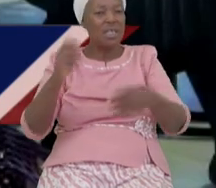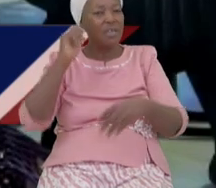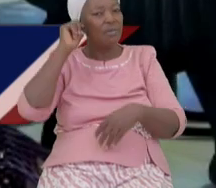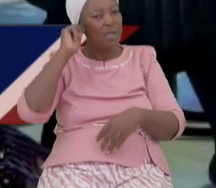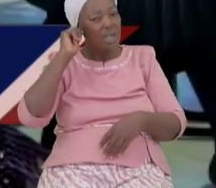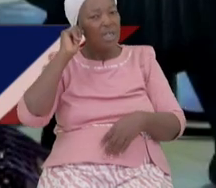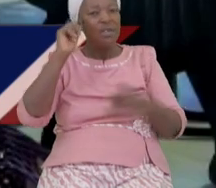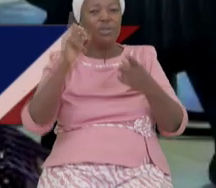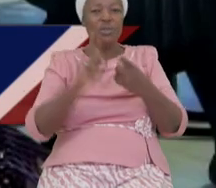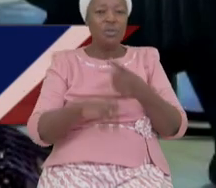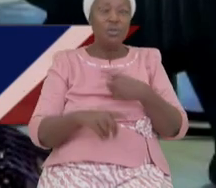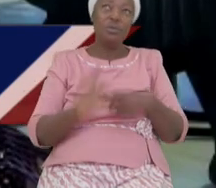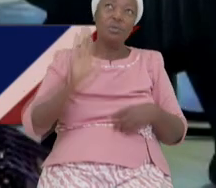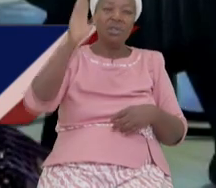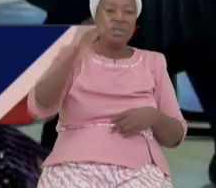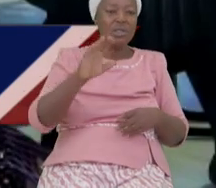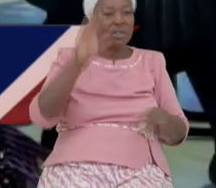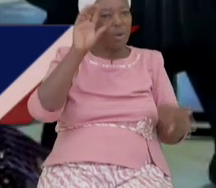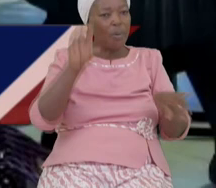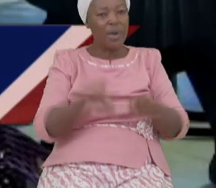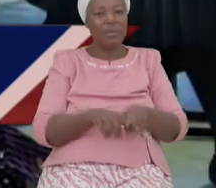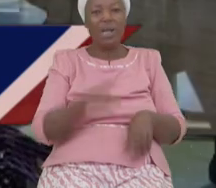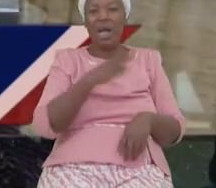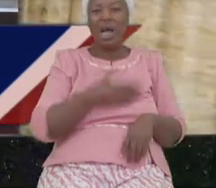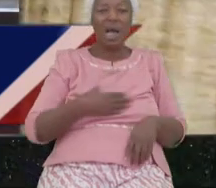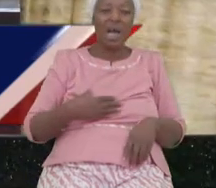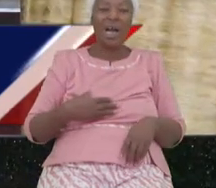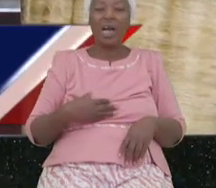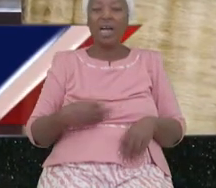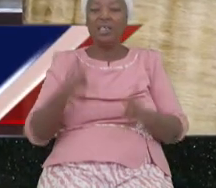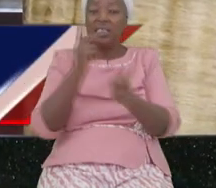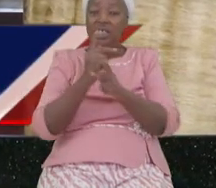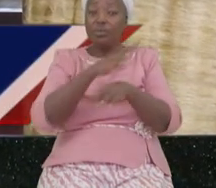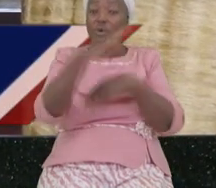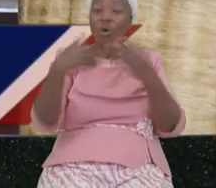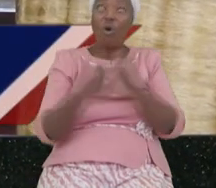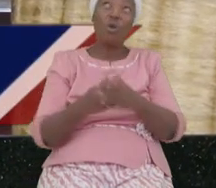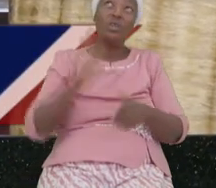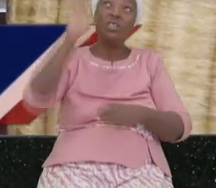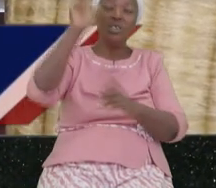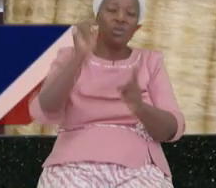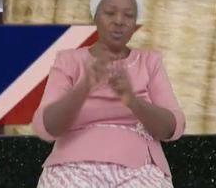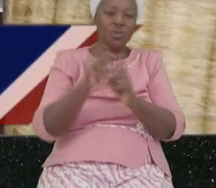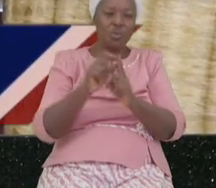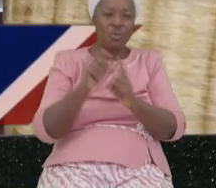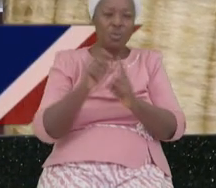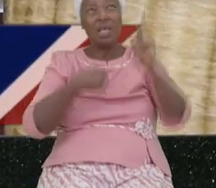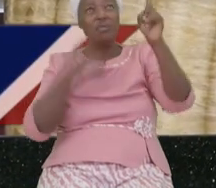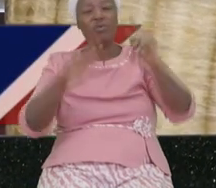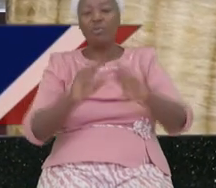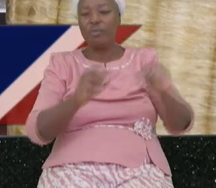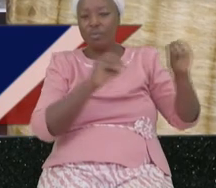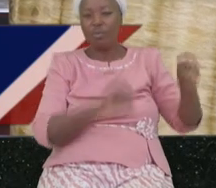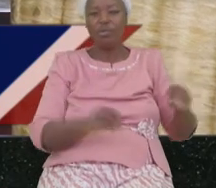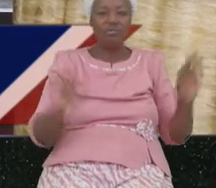his commandments and keep all his statutes, I will put none